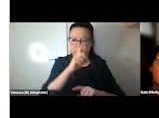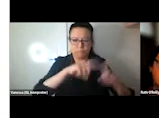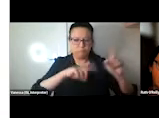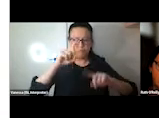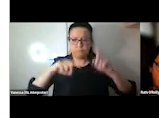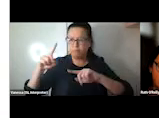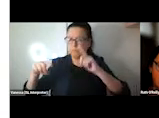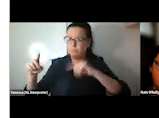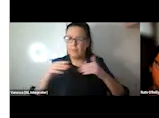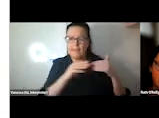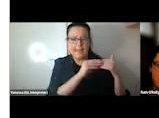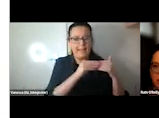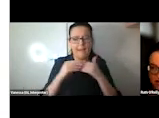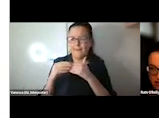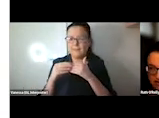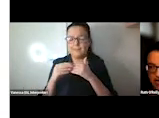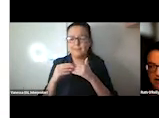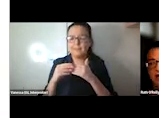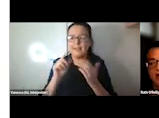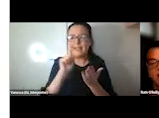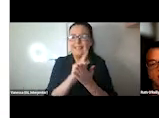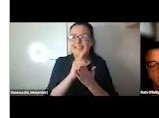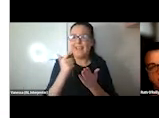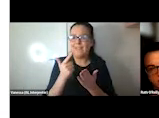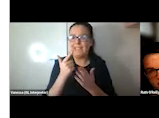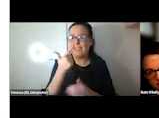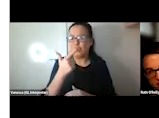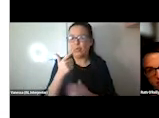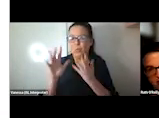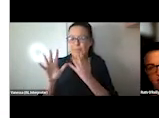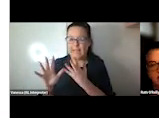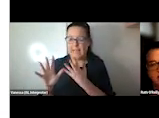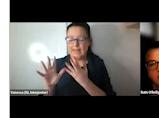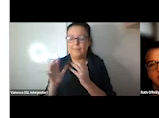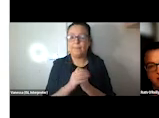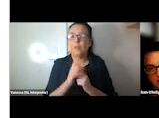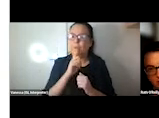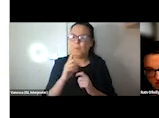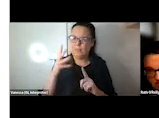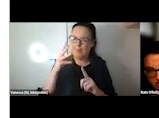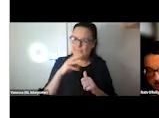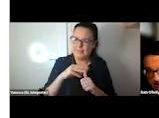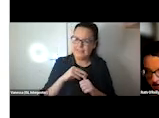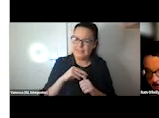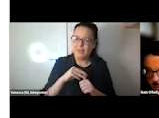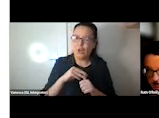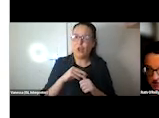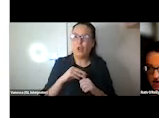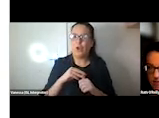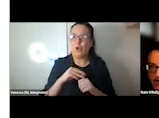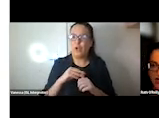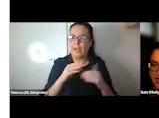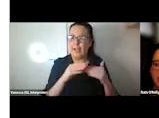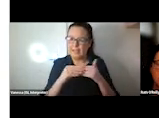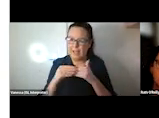in this standard we're talking about today, 17210. I suppose in particular guidance that goes beyond what's in our technical guidance